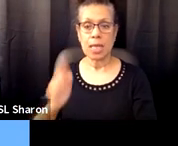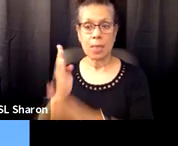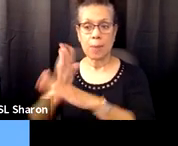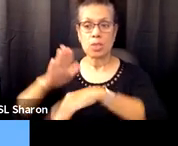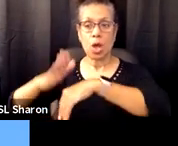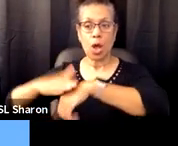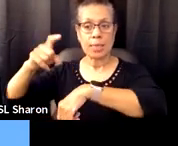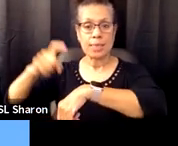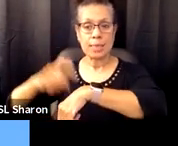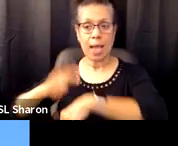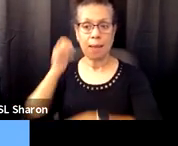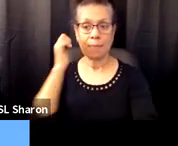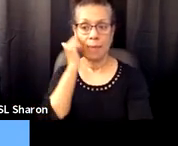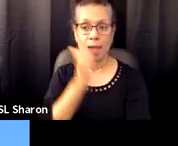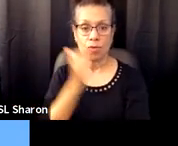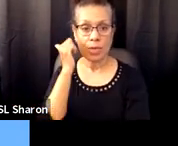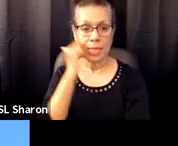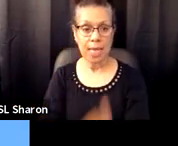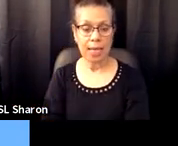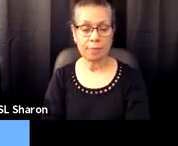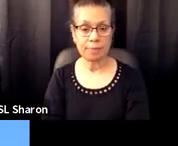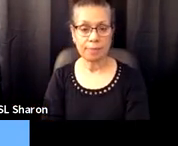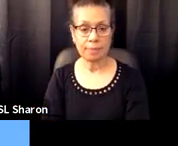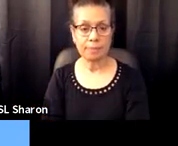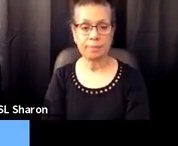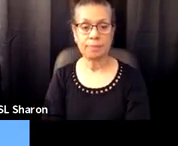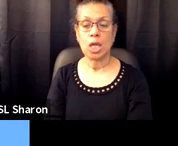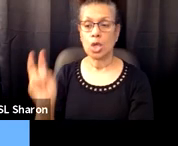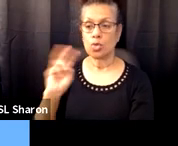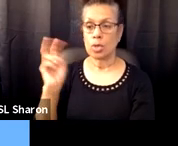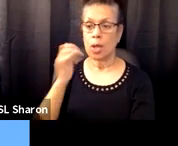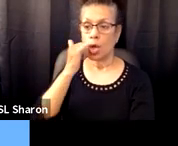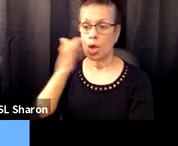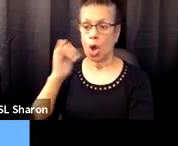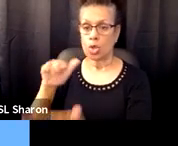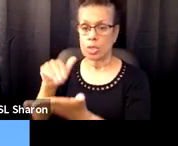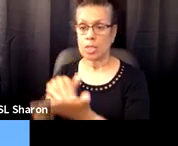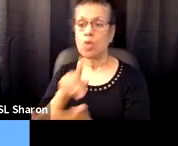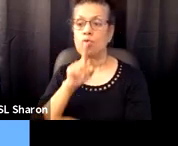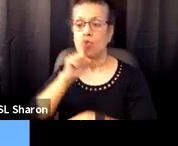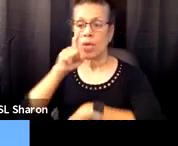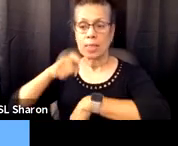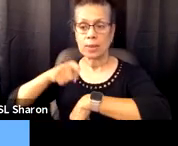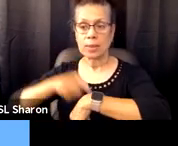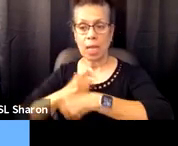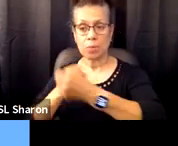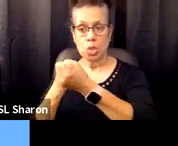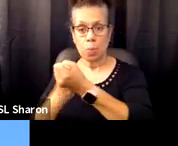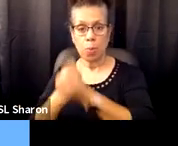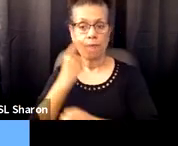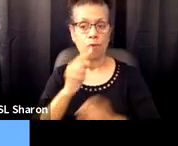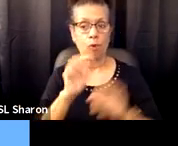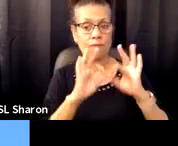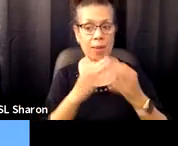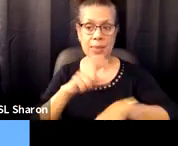time each day our transportation call center has provided real-time support to families from 6